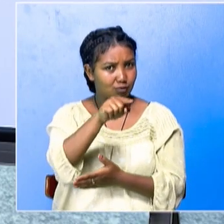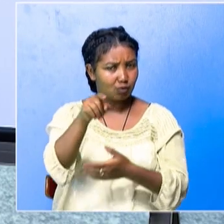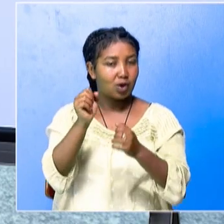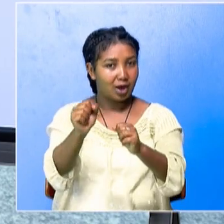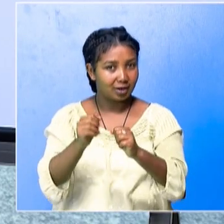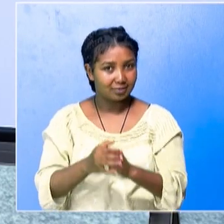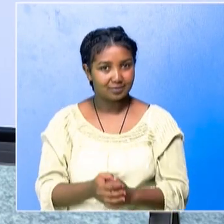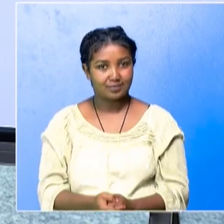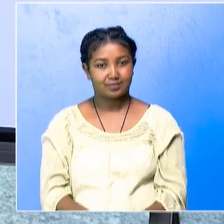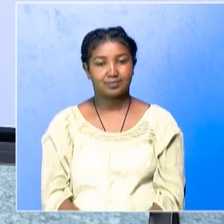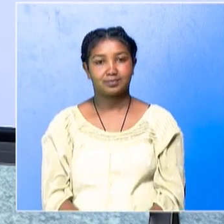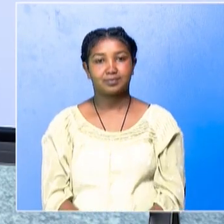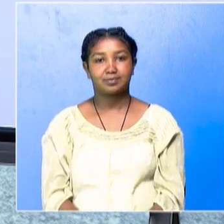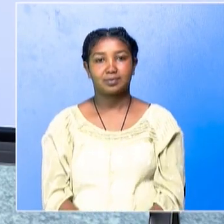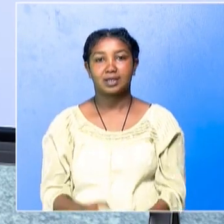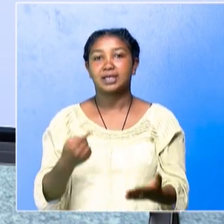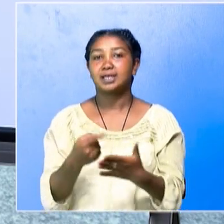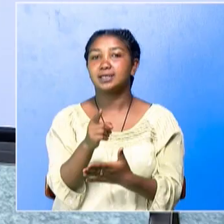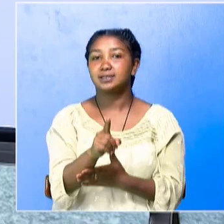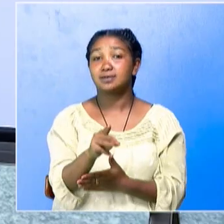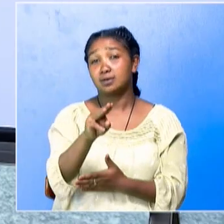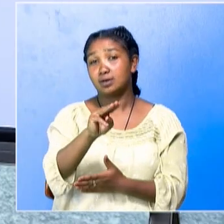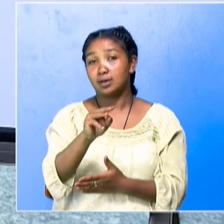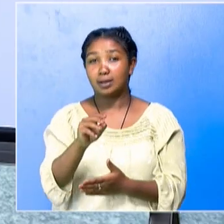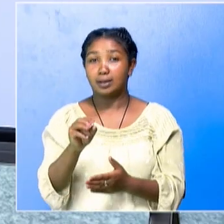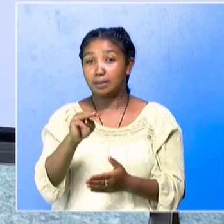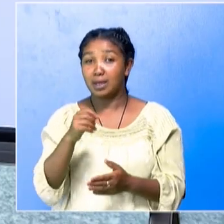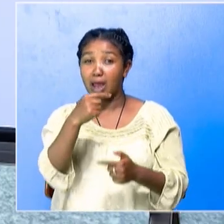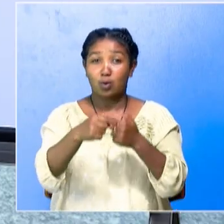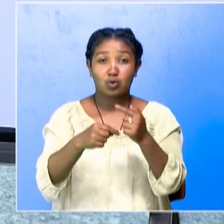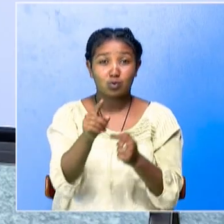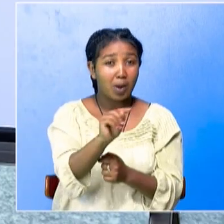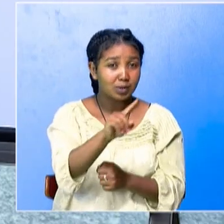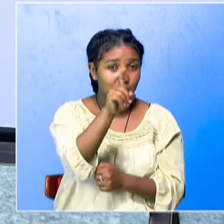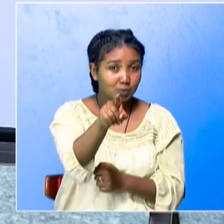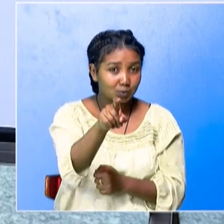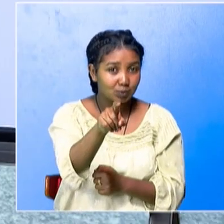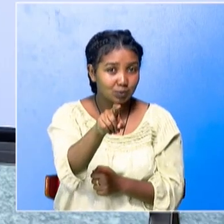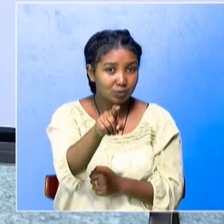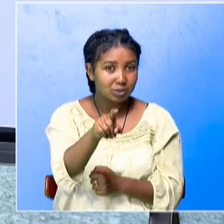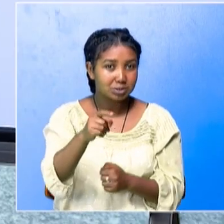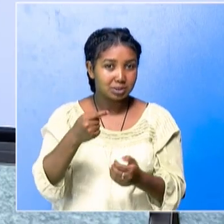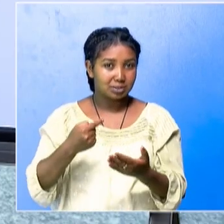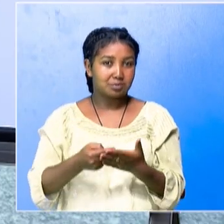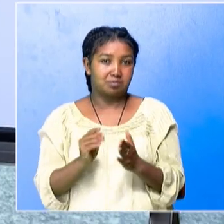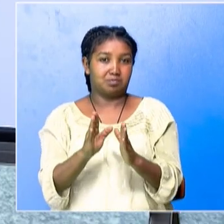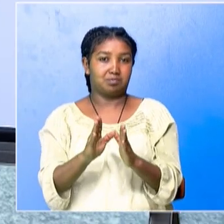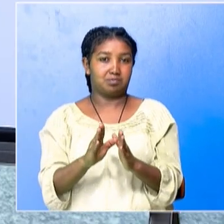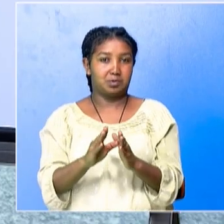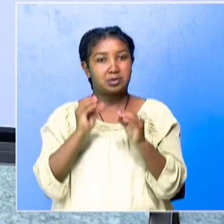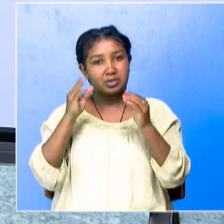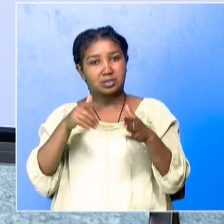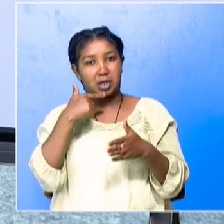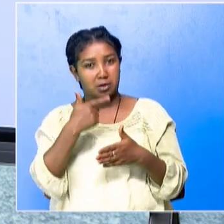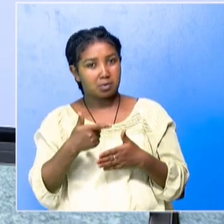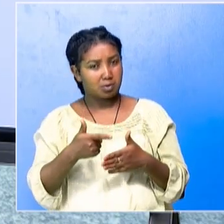can. Here is also may I go to bathroom? Here is also maybe your teacher